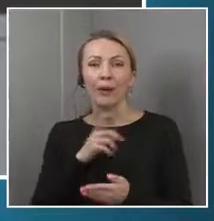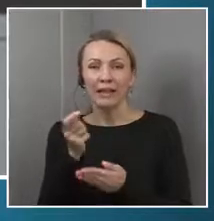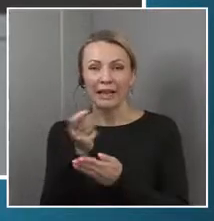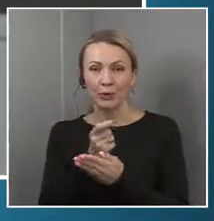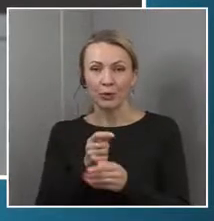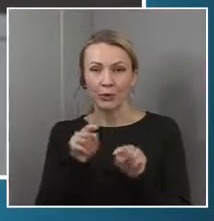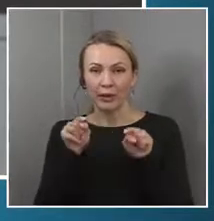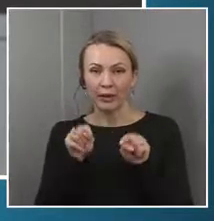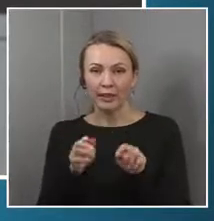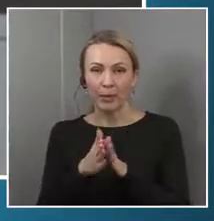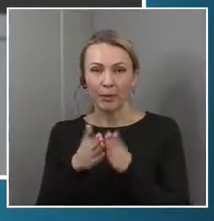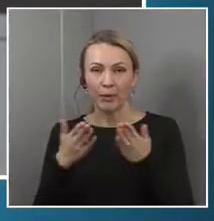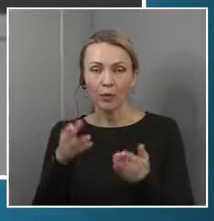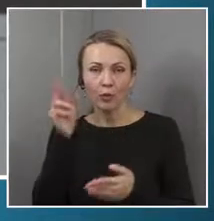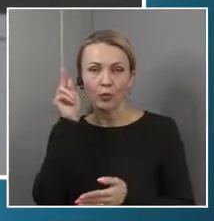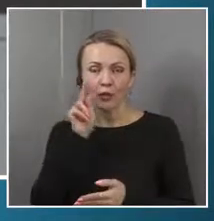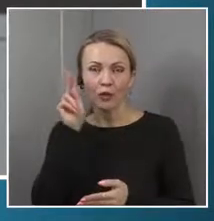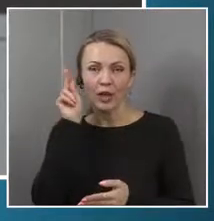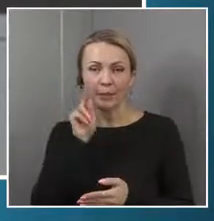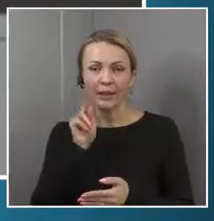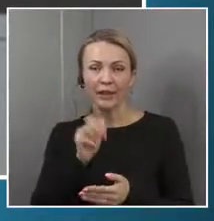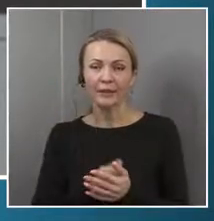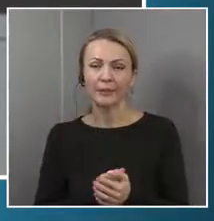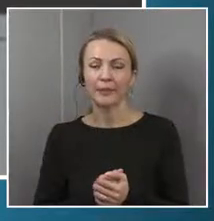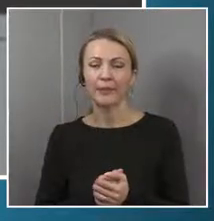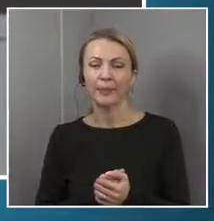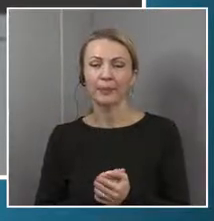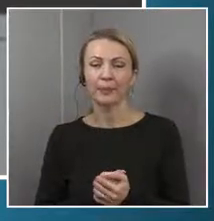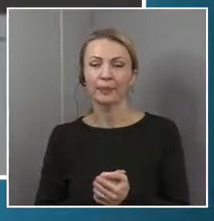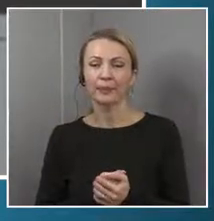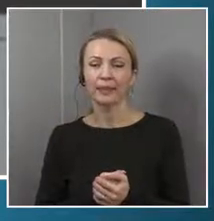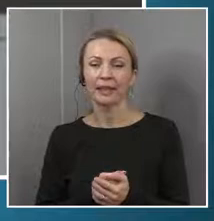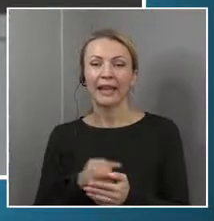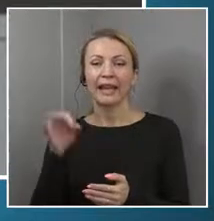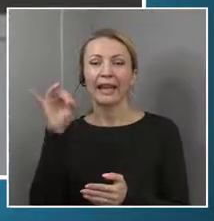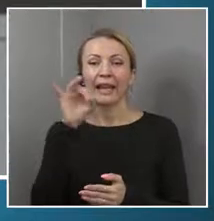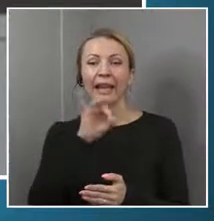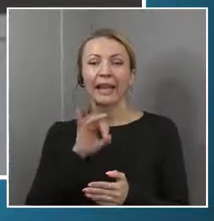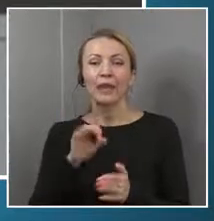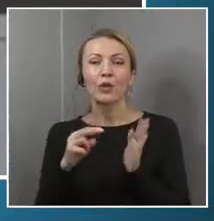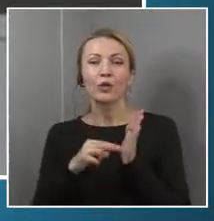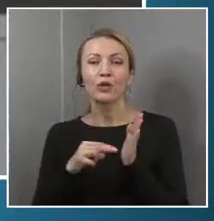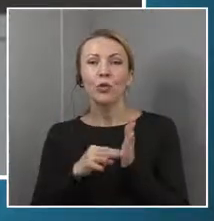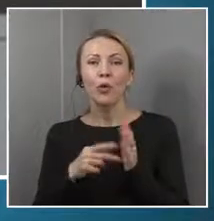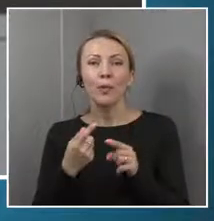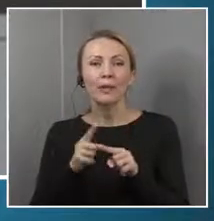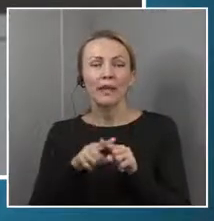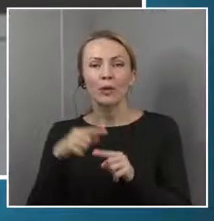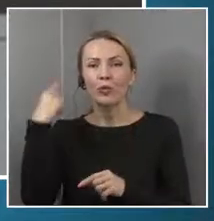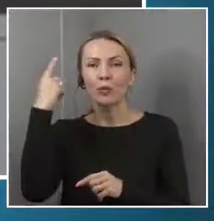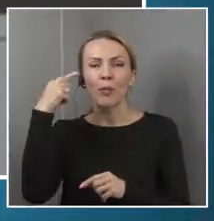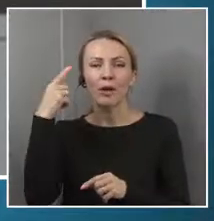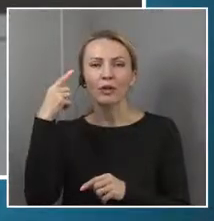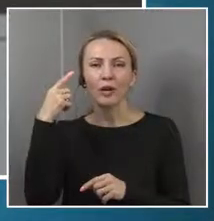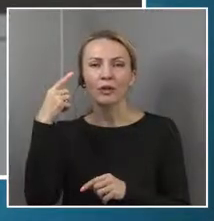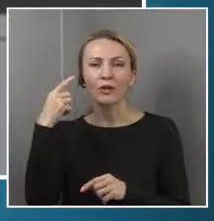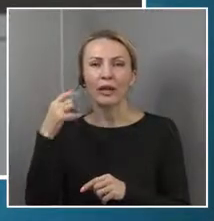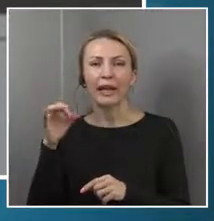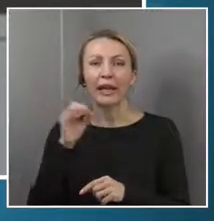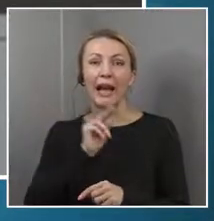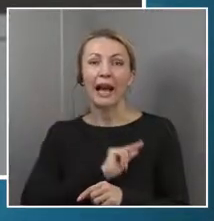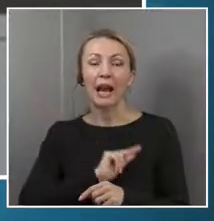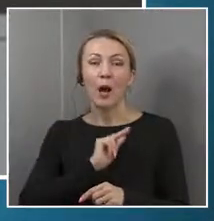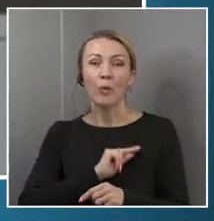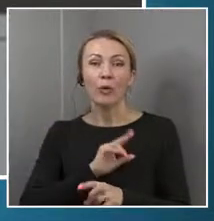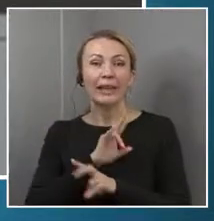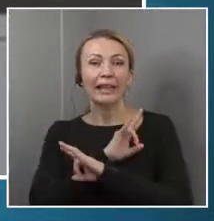expensive paintings are those that were reproduced in this book. It's essentially, it's an ABC book. It's for very small children.